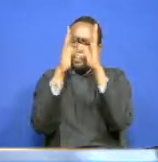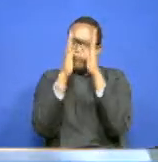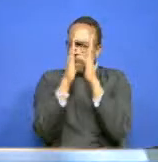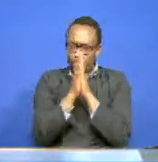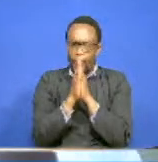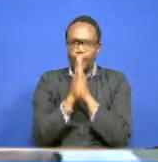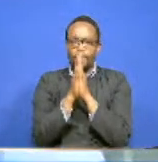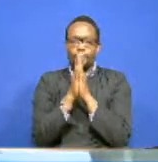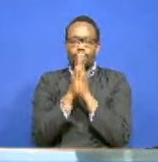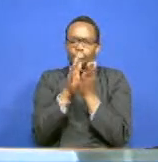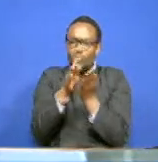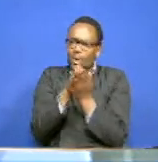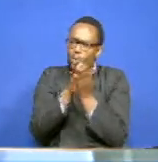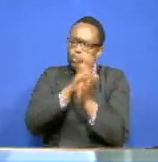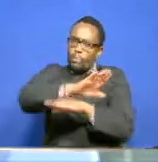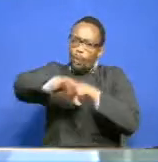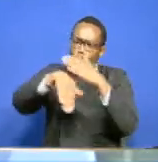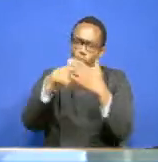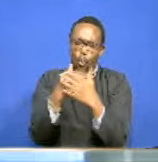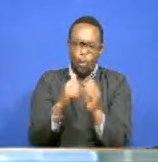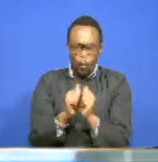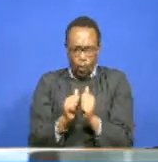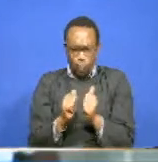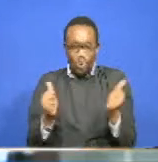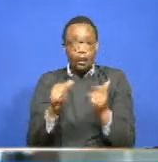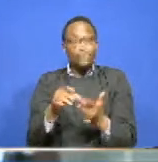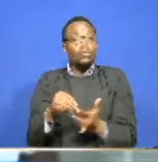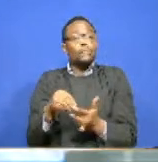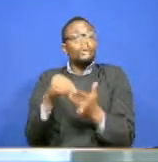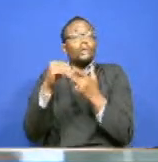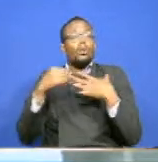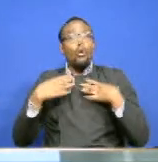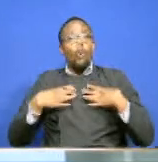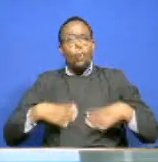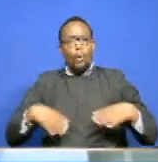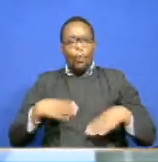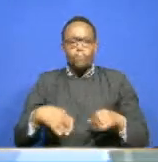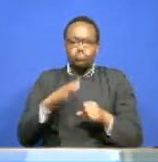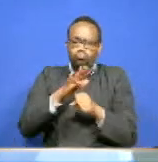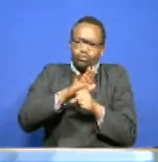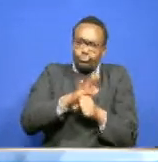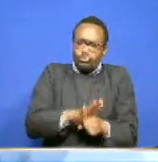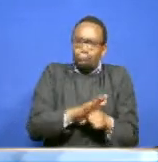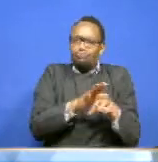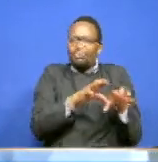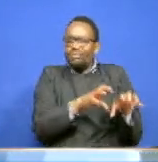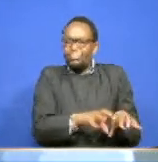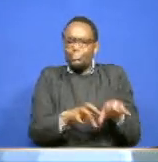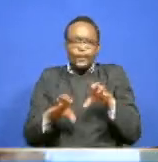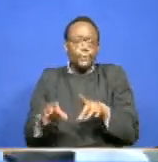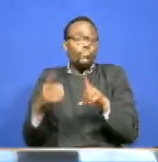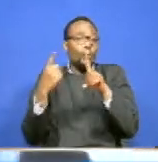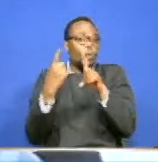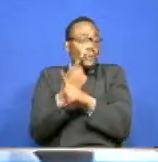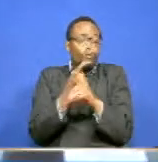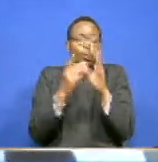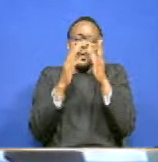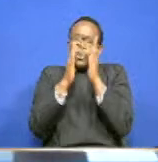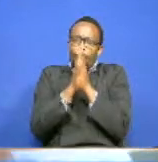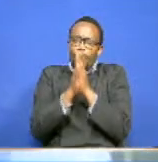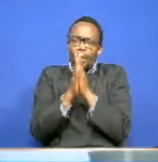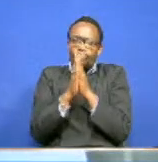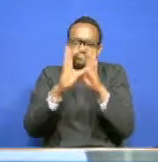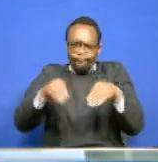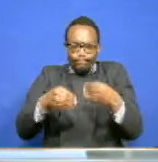you keep everyone safe, dear Lord, especially the vulnerable, those who are susceptible, Lord. We ask of you that you strengthen